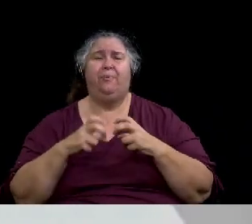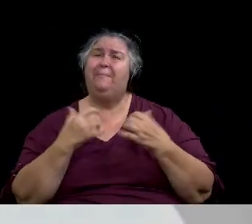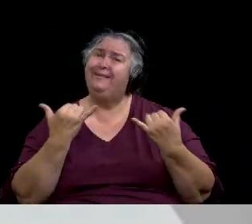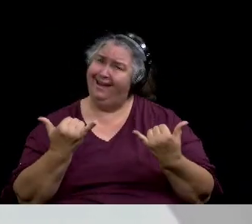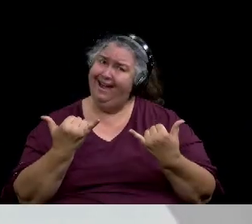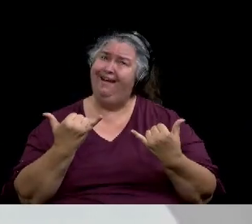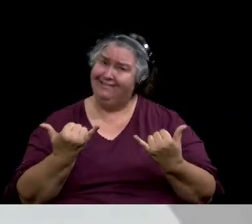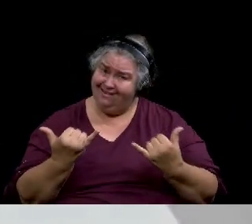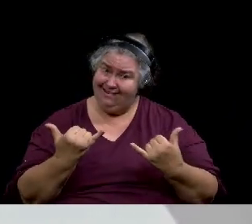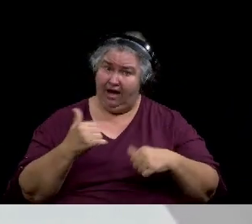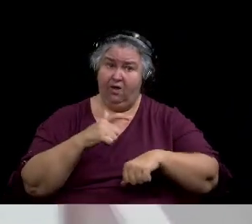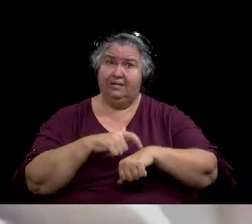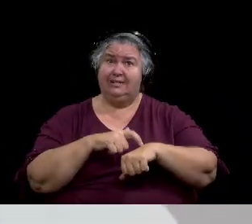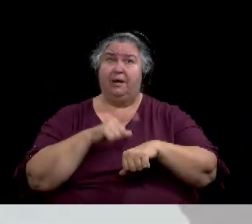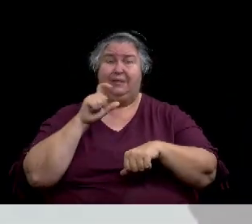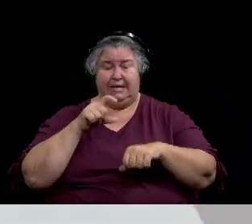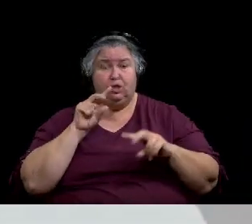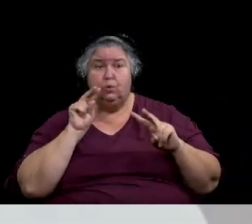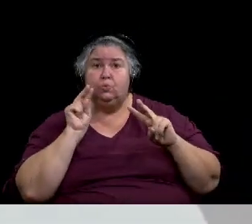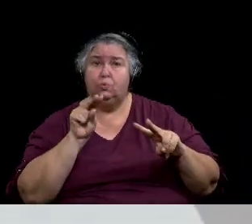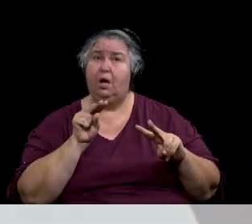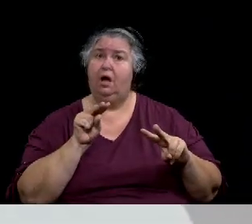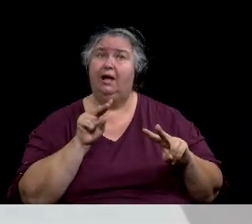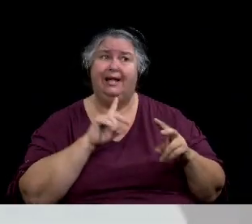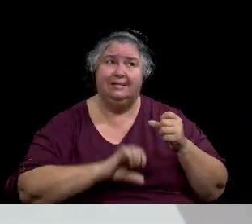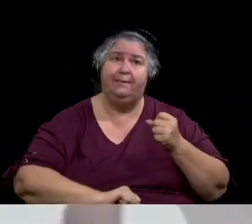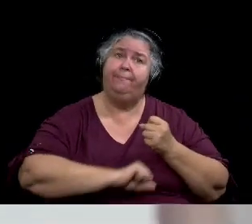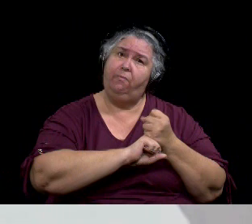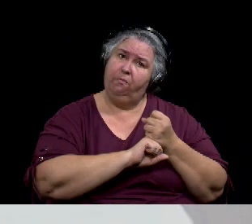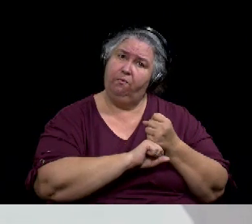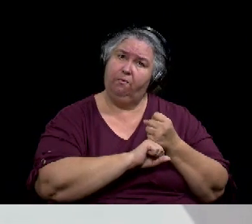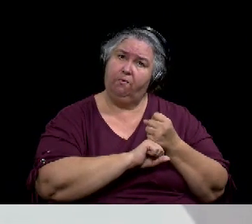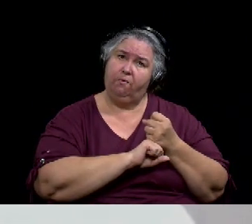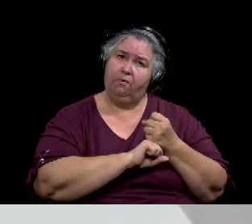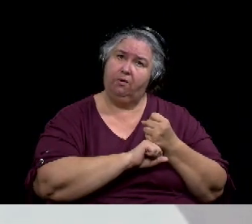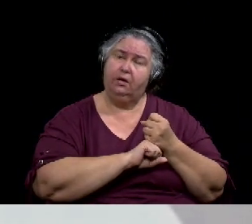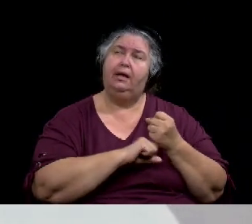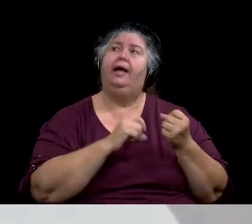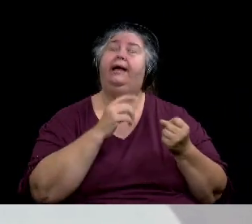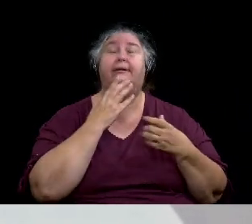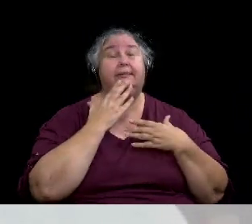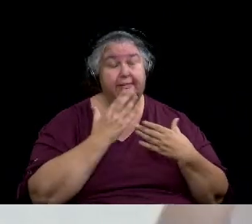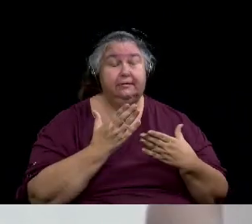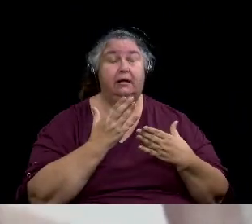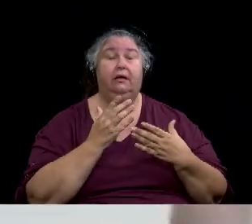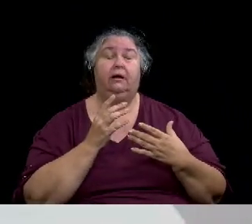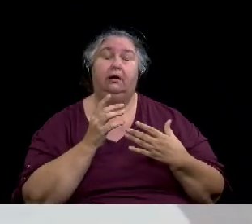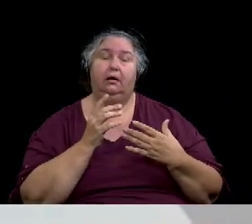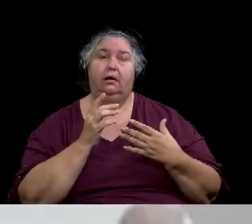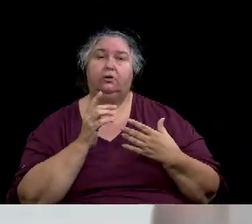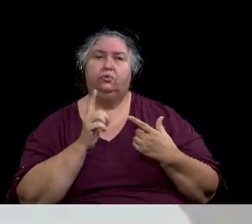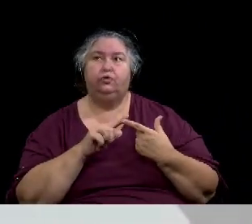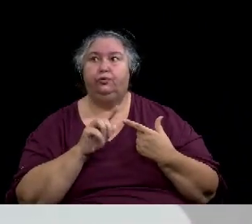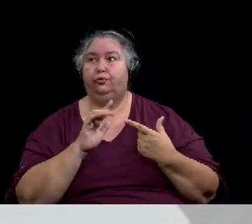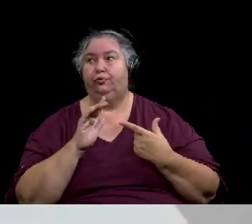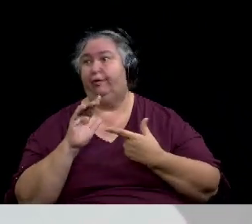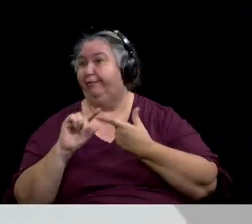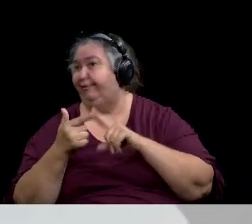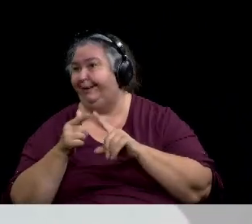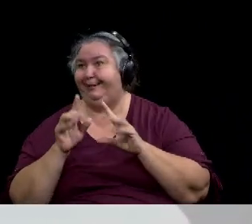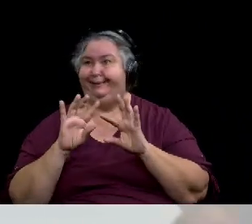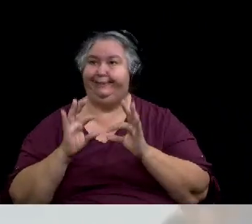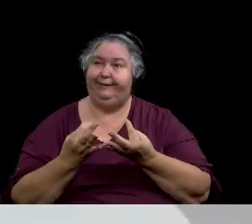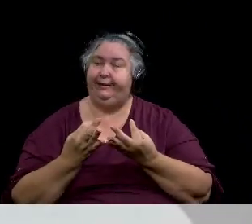be exceedingly supportive and gracious to our friends, our